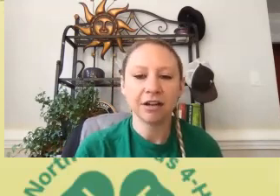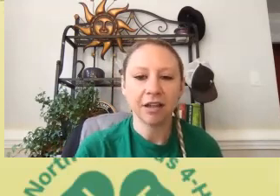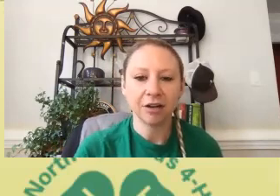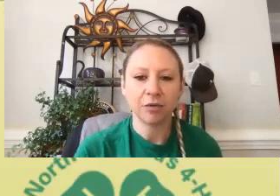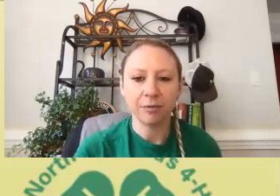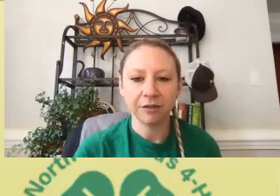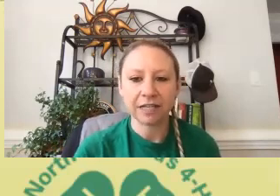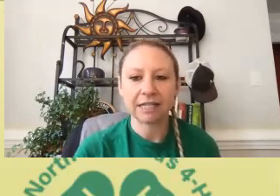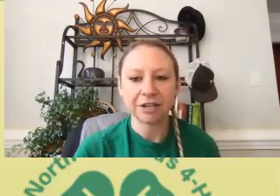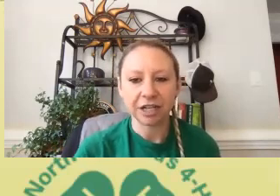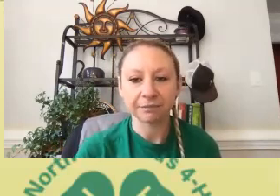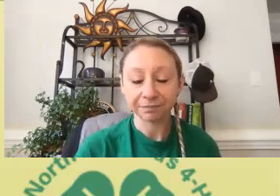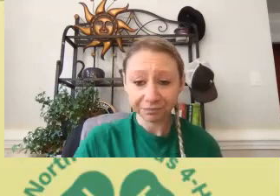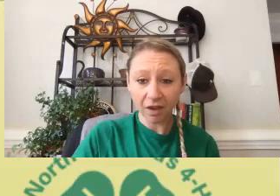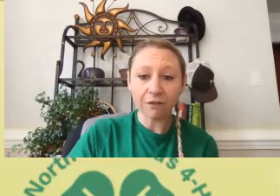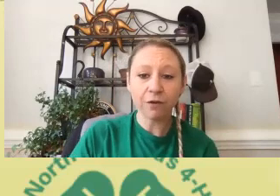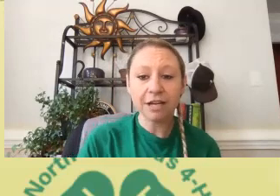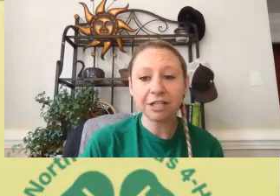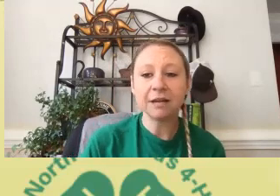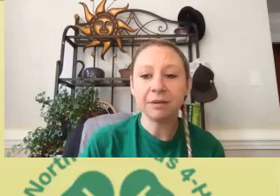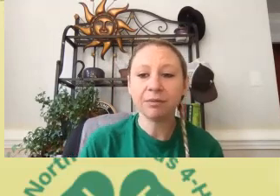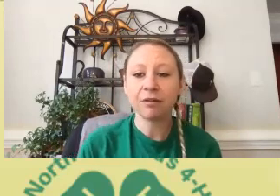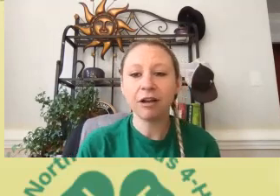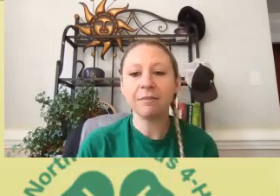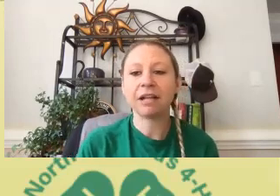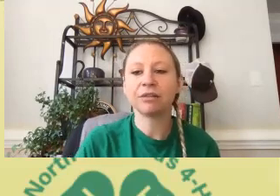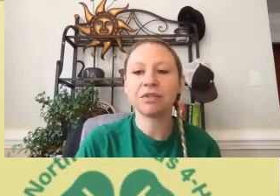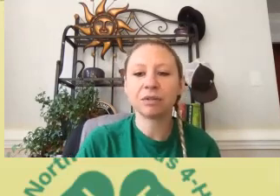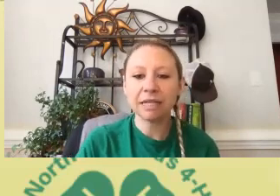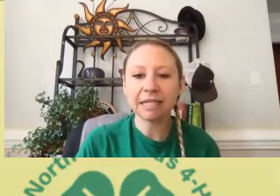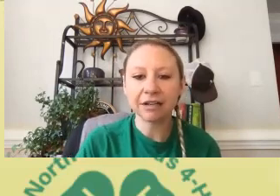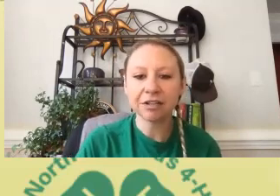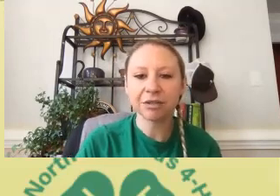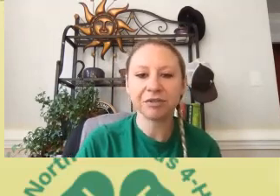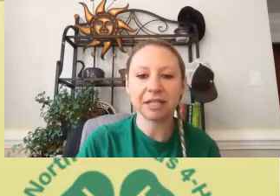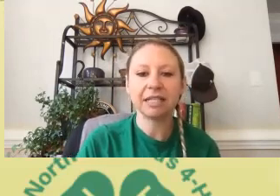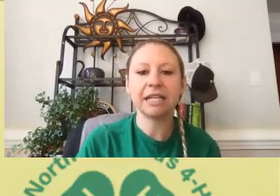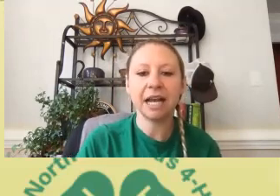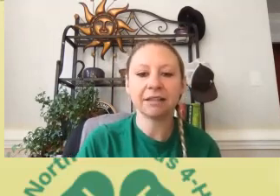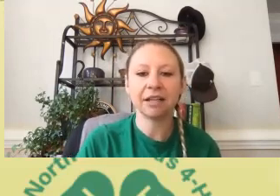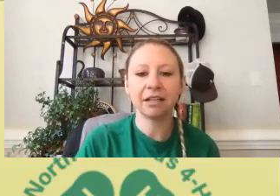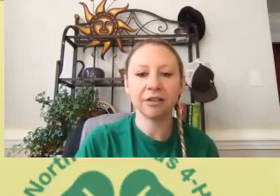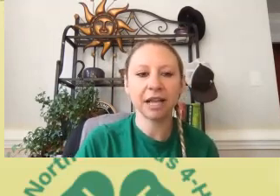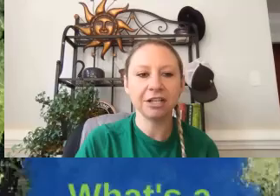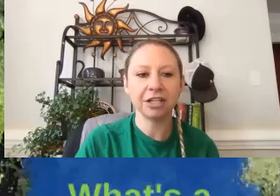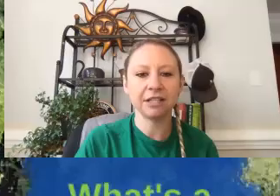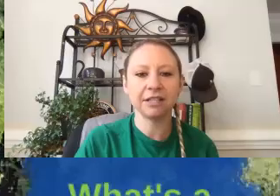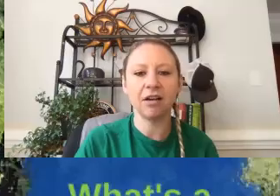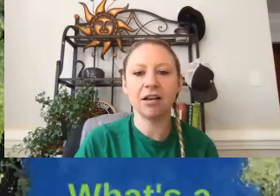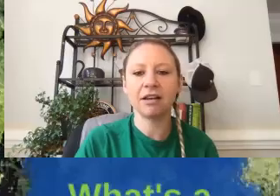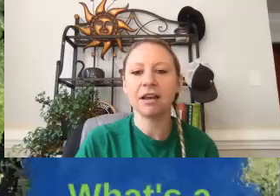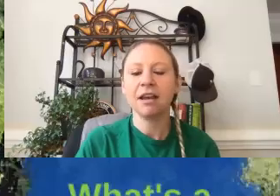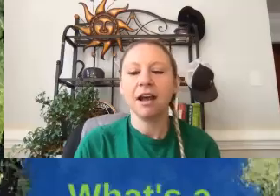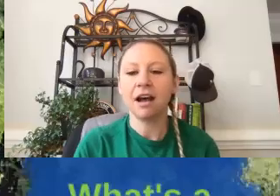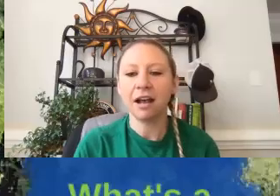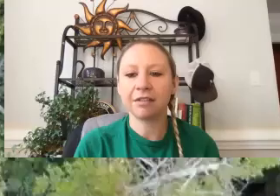North Carolina Cooperative Extension. Our 4-H camping program includes 3 centers, which you can see at the locations